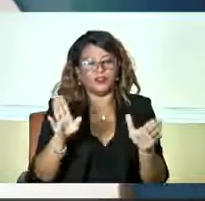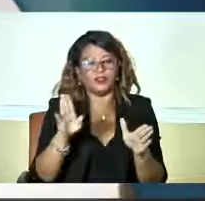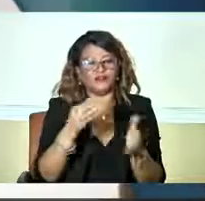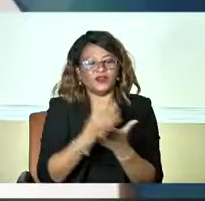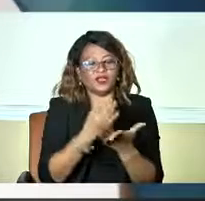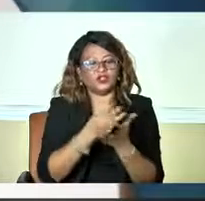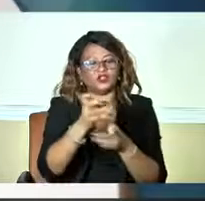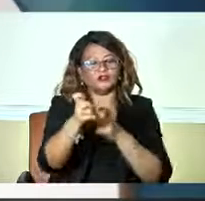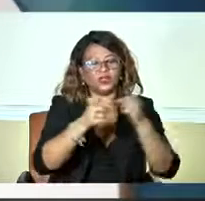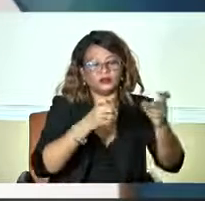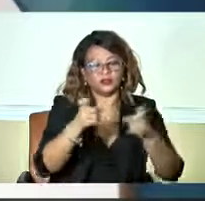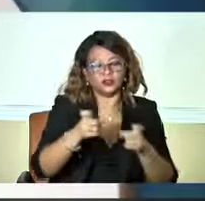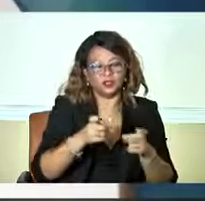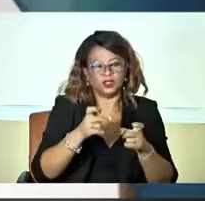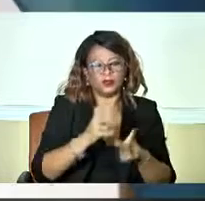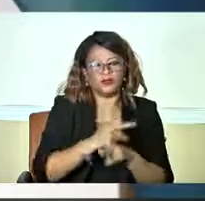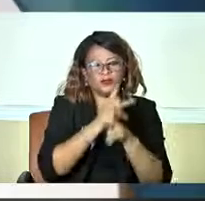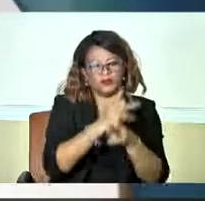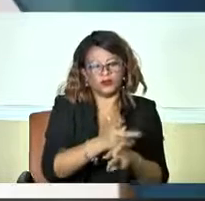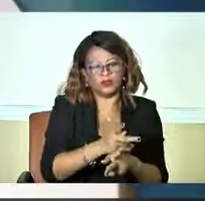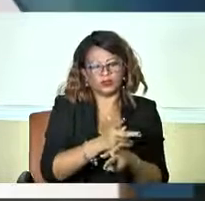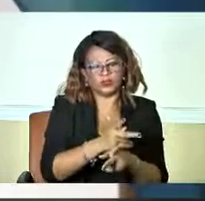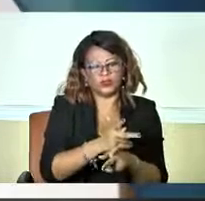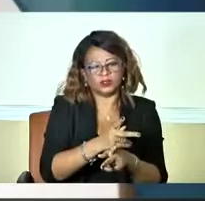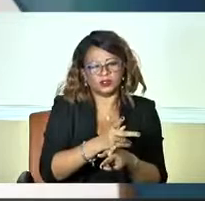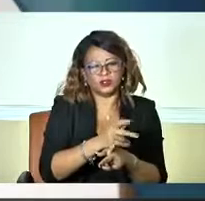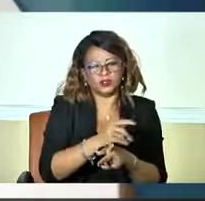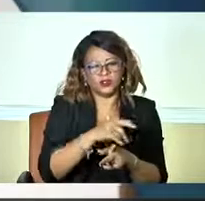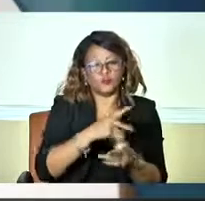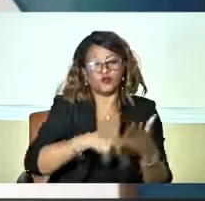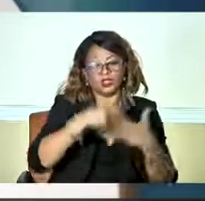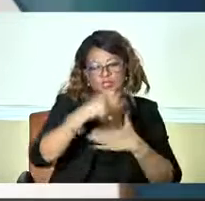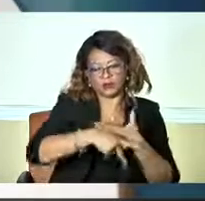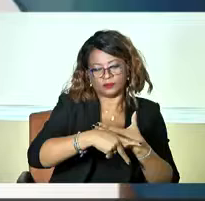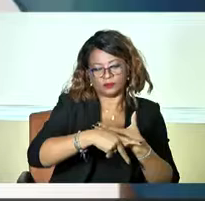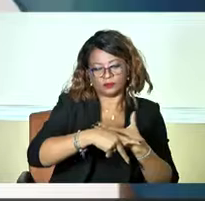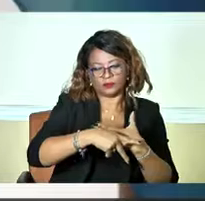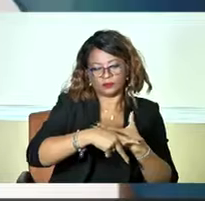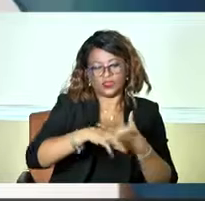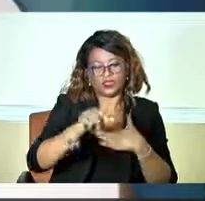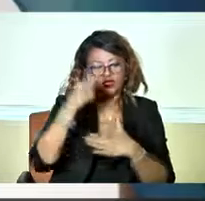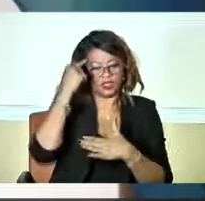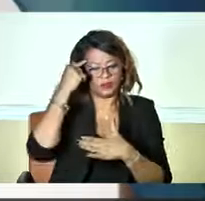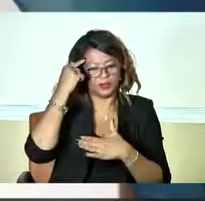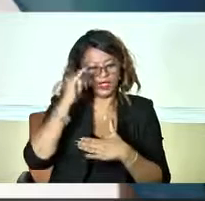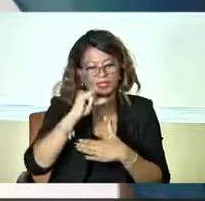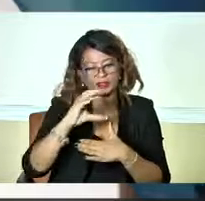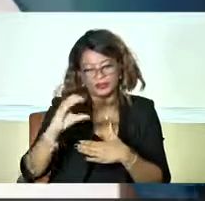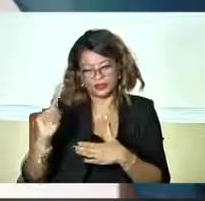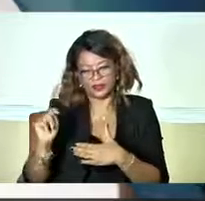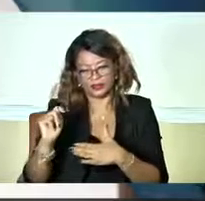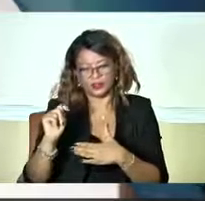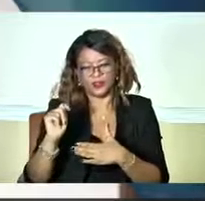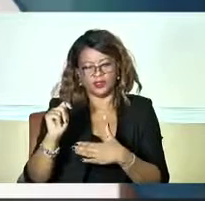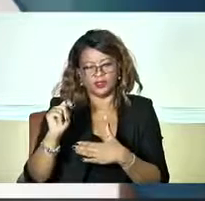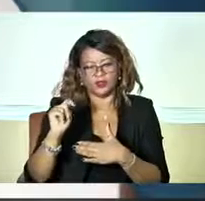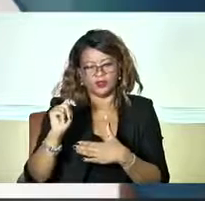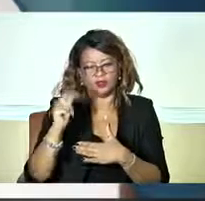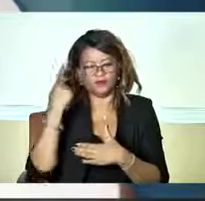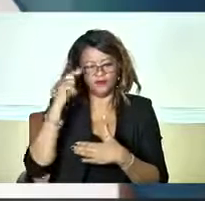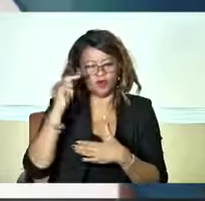Financial Management Performance Monitoring Reform Project as the government's ICT lead for